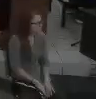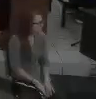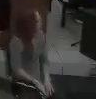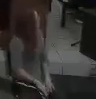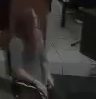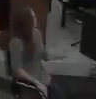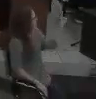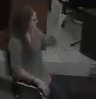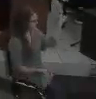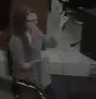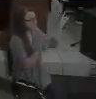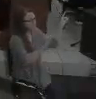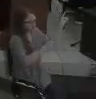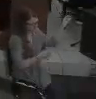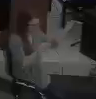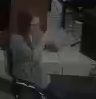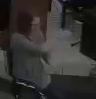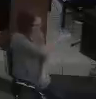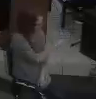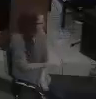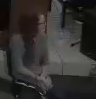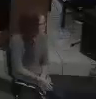This one's on. Okay.